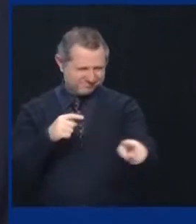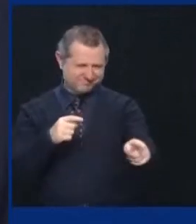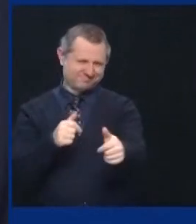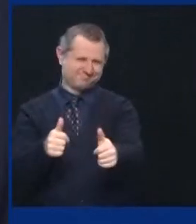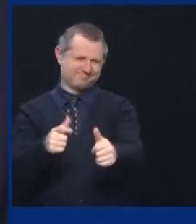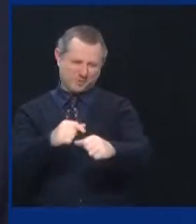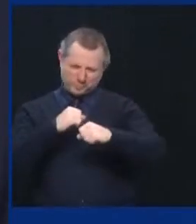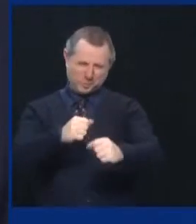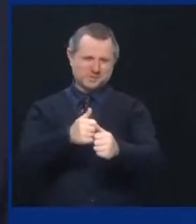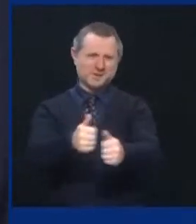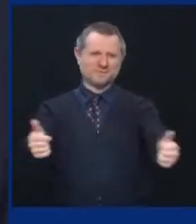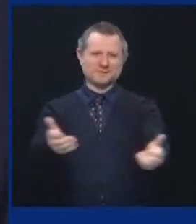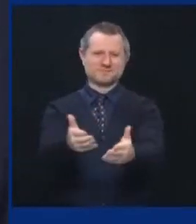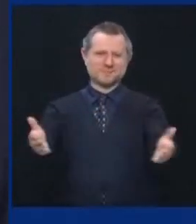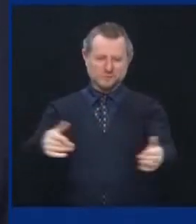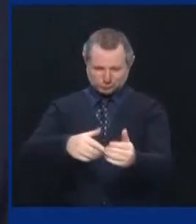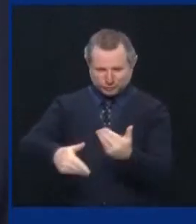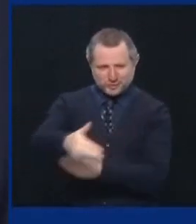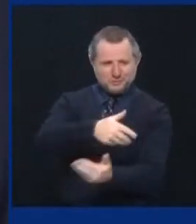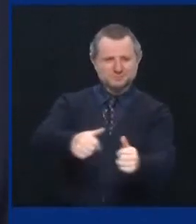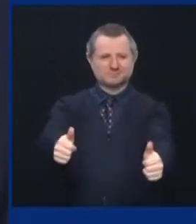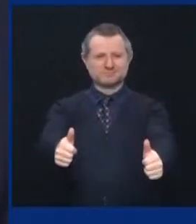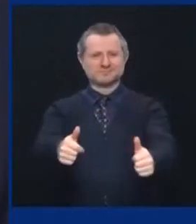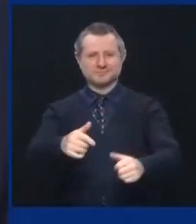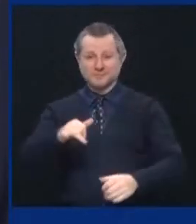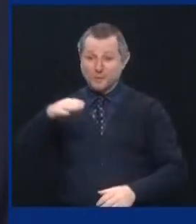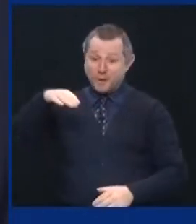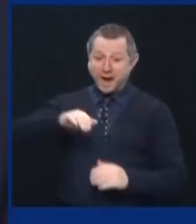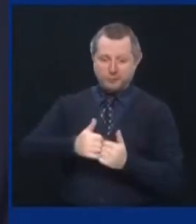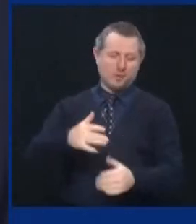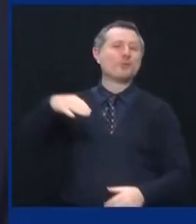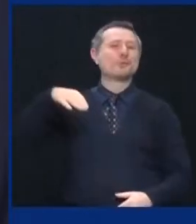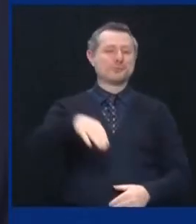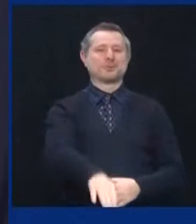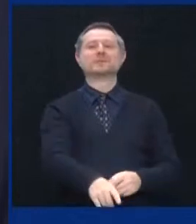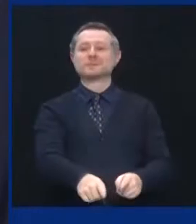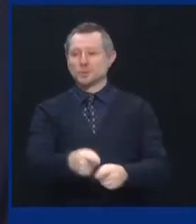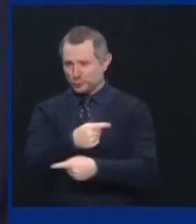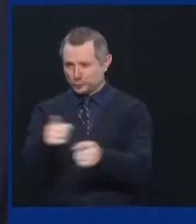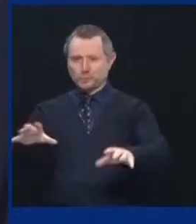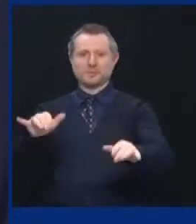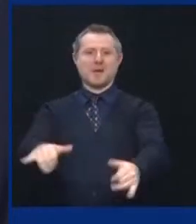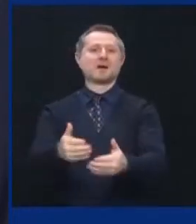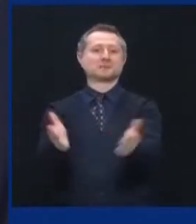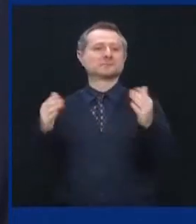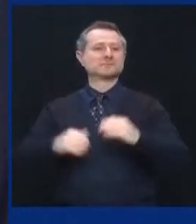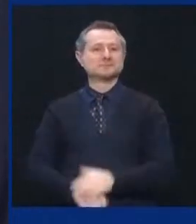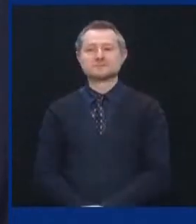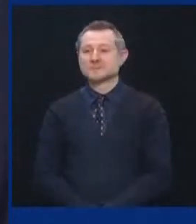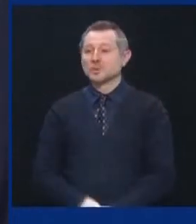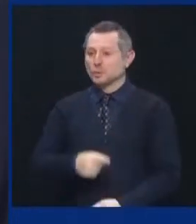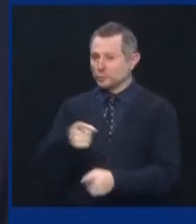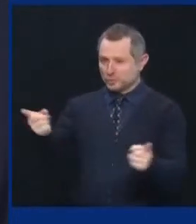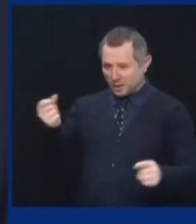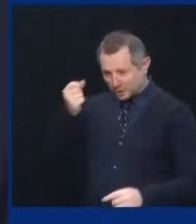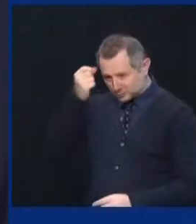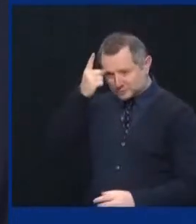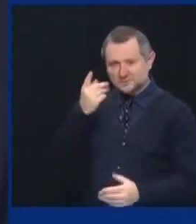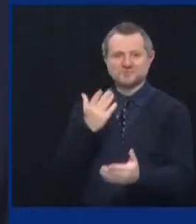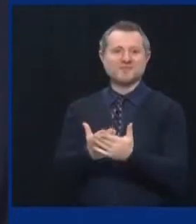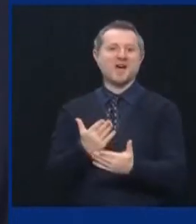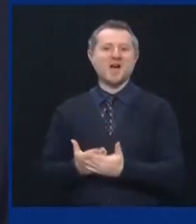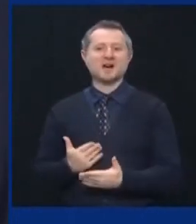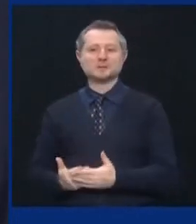and protect each other. That's how that rate came down. New Yorkers understanding the facts and caring